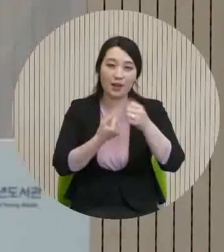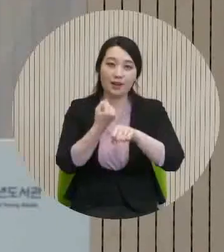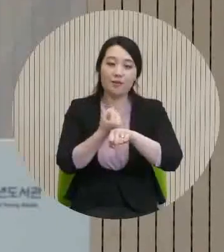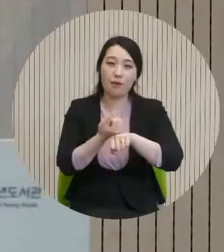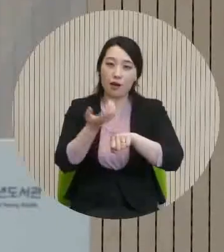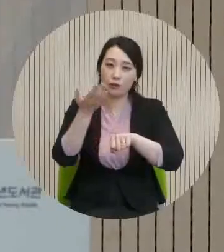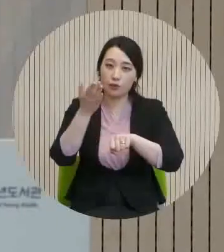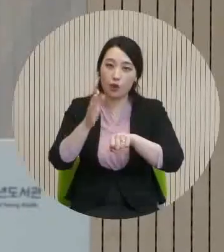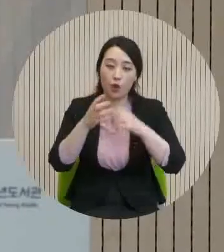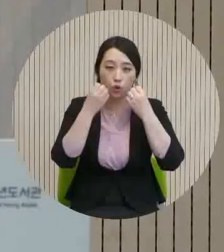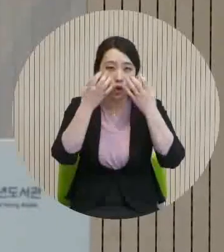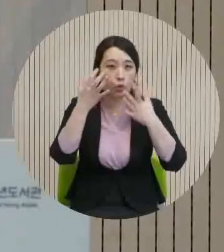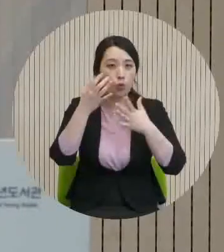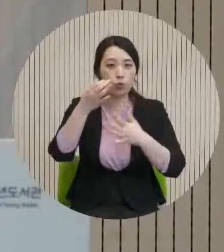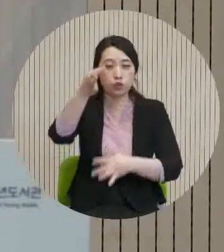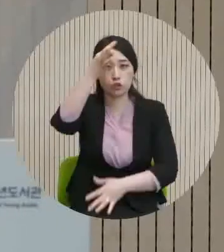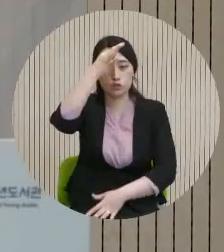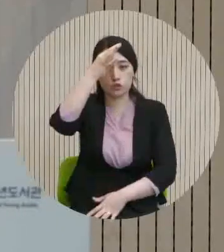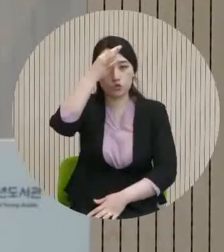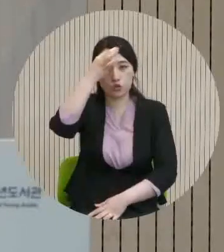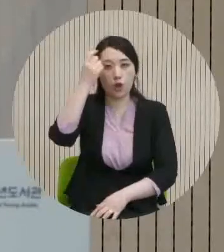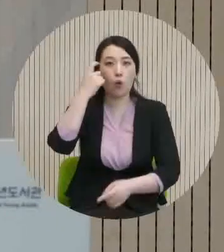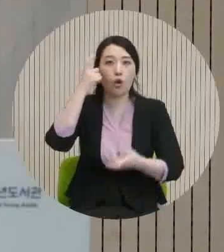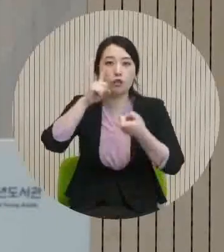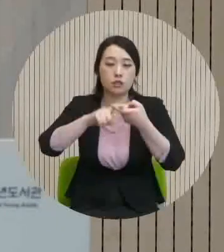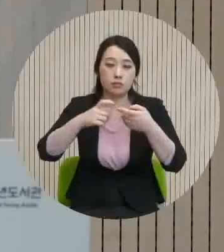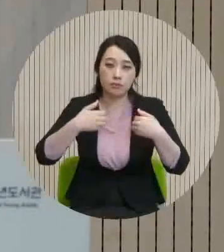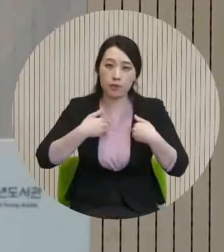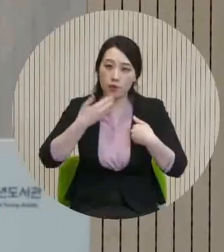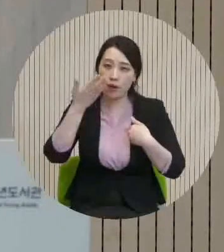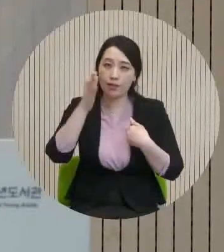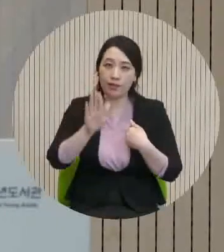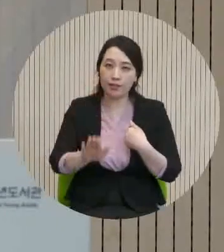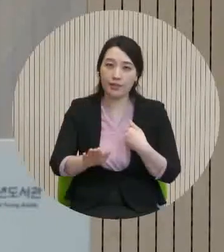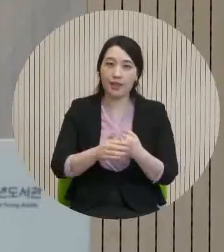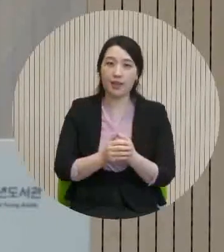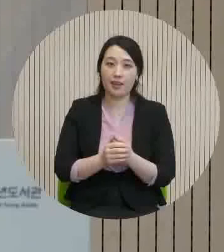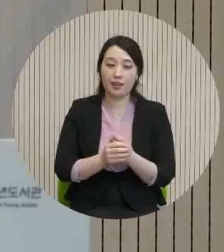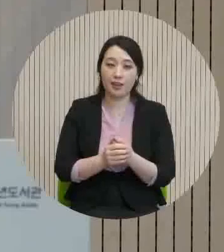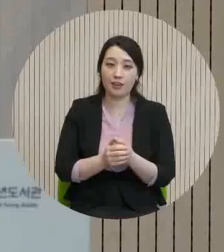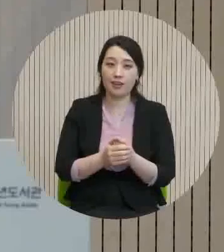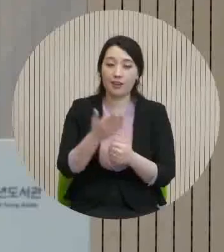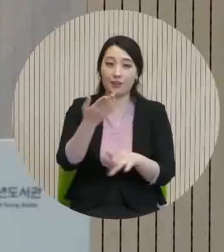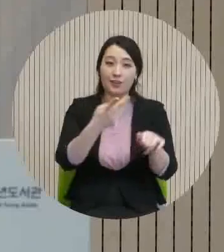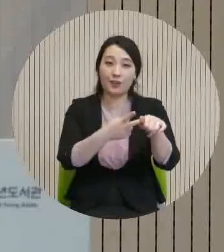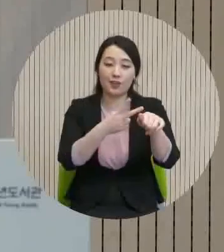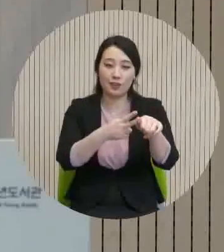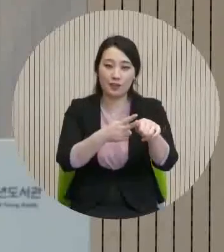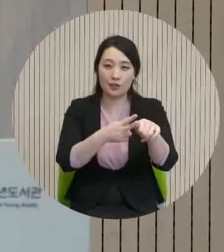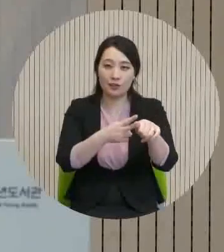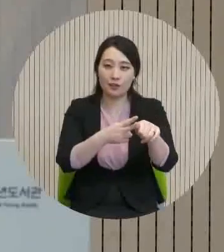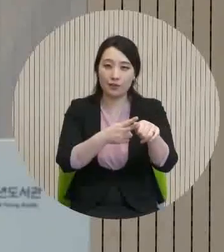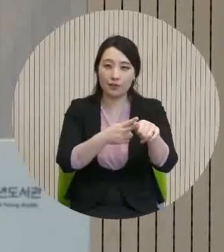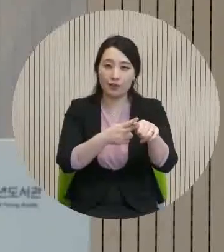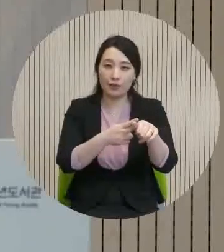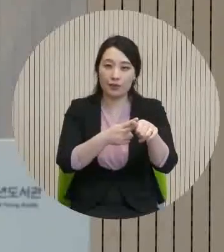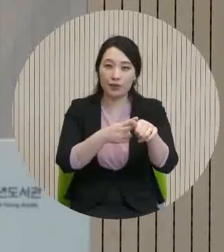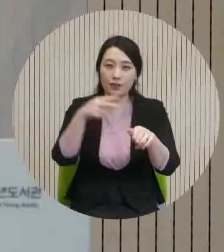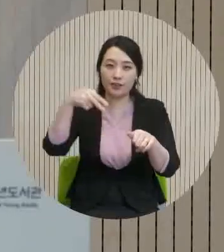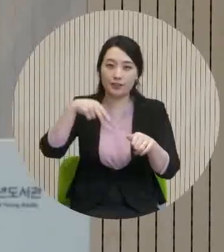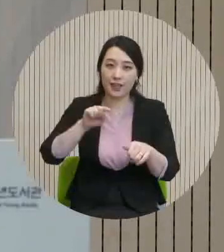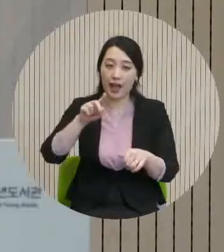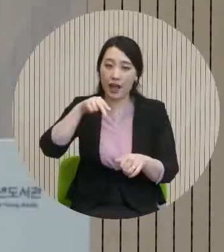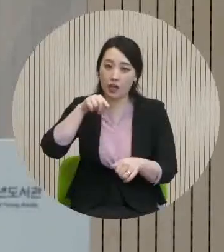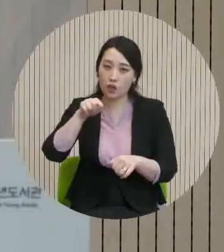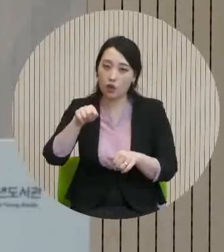So in order to carry out such programs, we need a new technology and interest. So I would like to ask